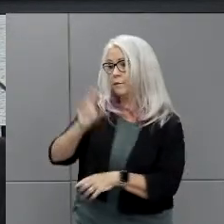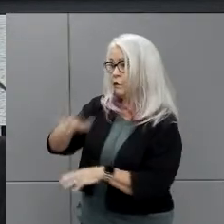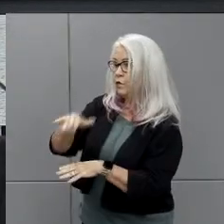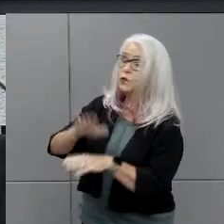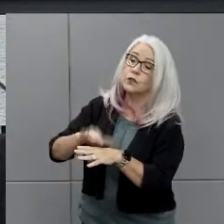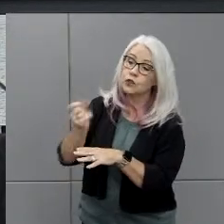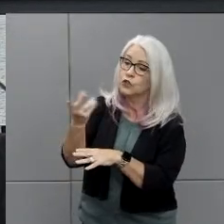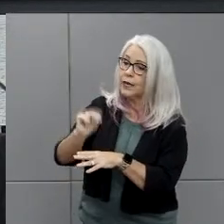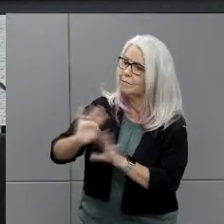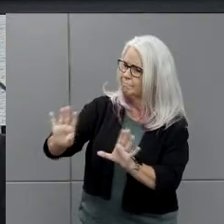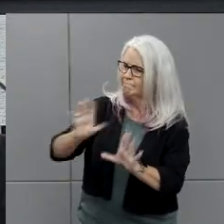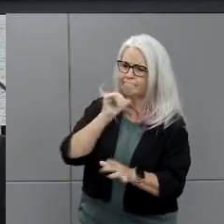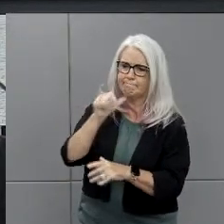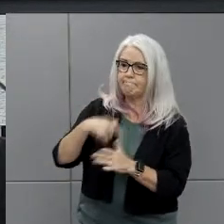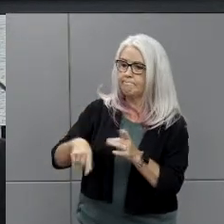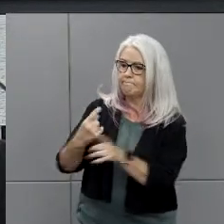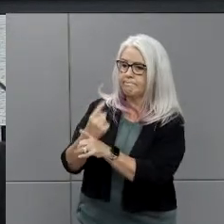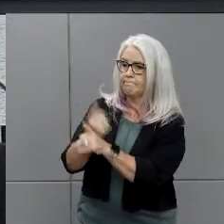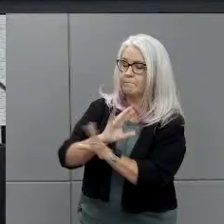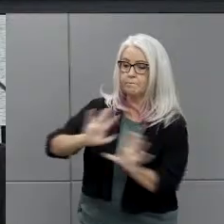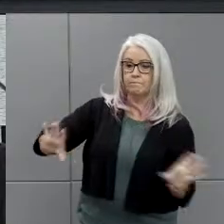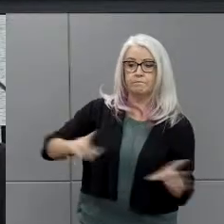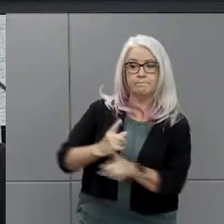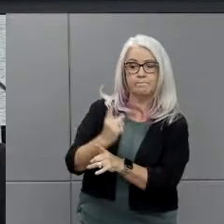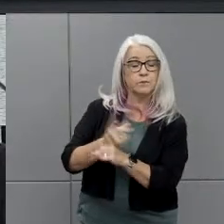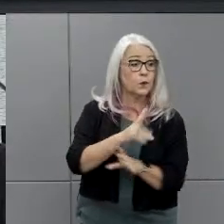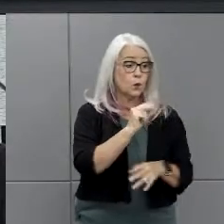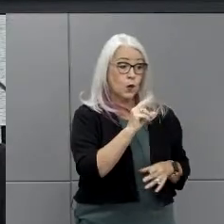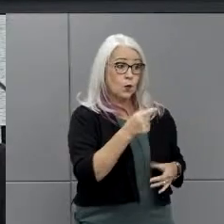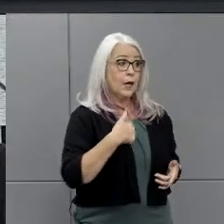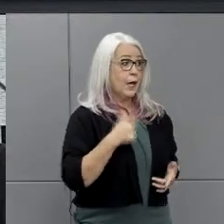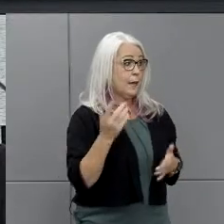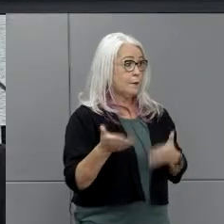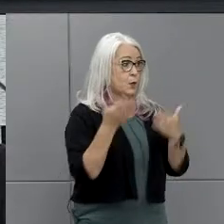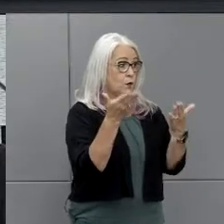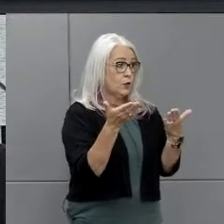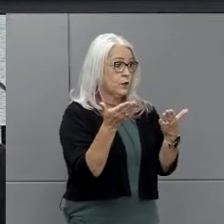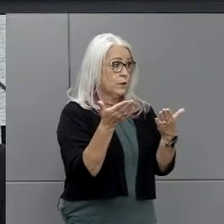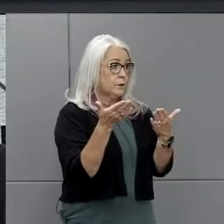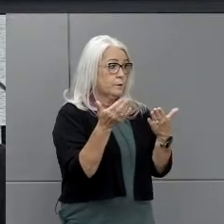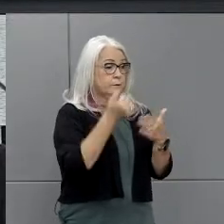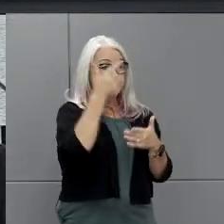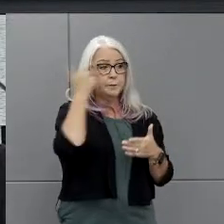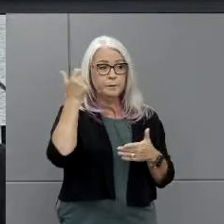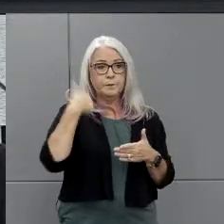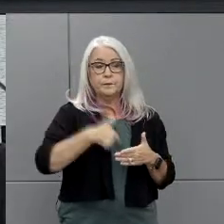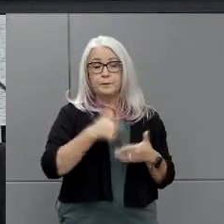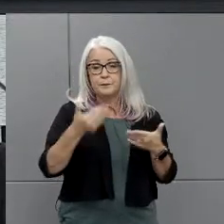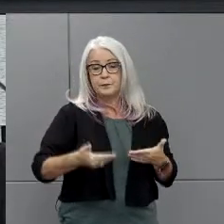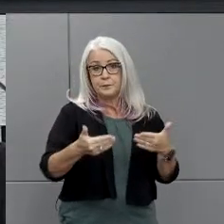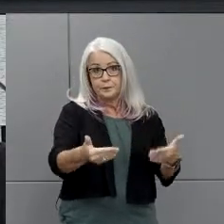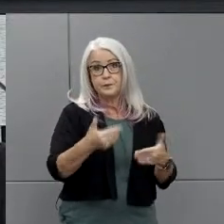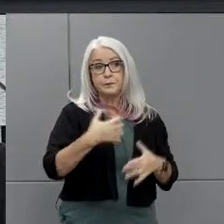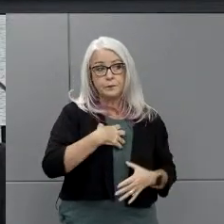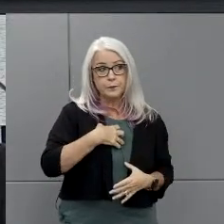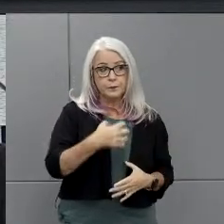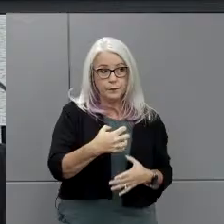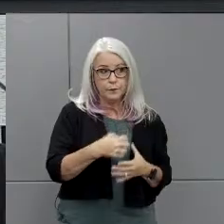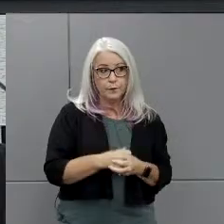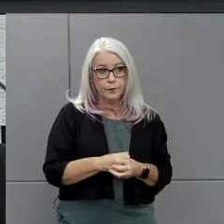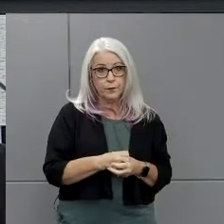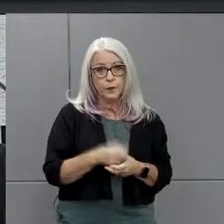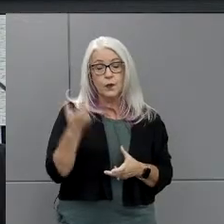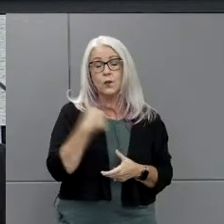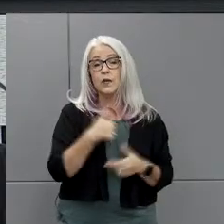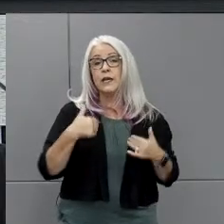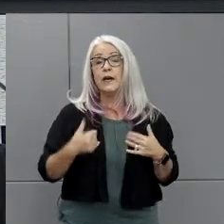me that's finish. out of order. No, I'm not That's out of order. I move that because of this complaint, and we have two